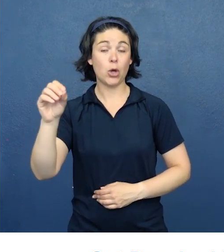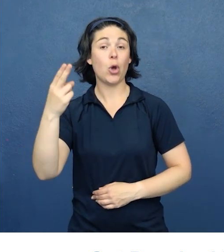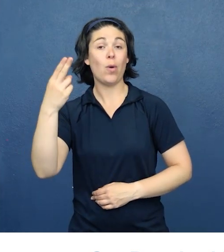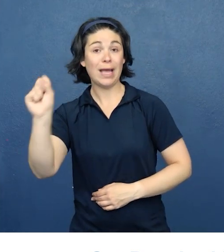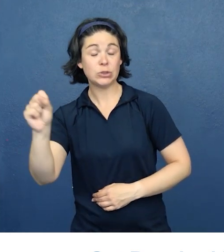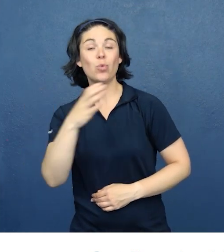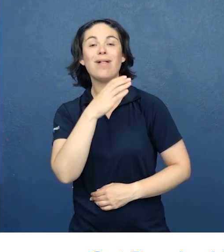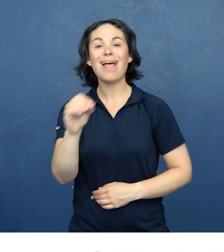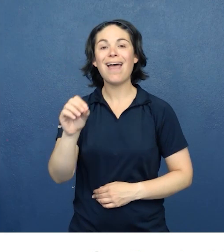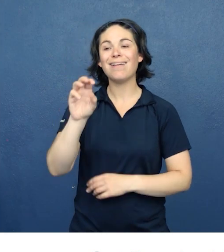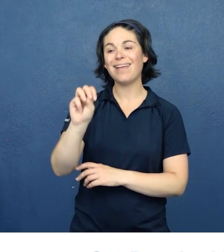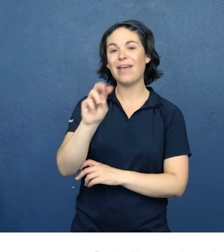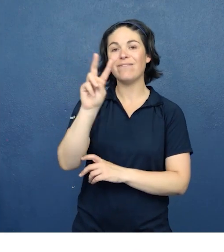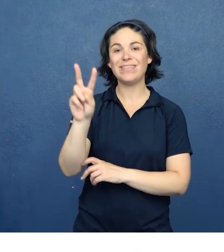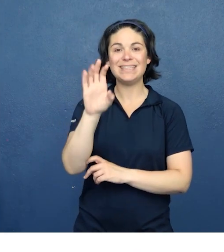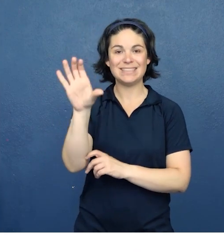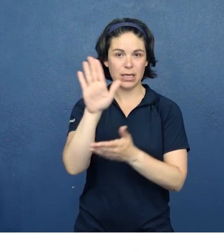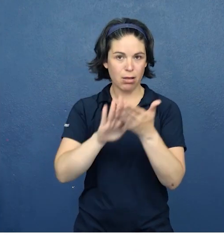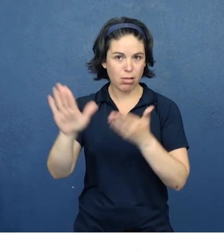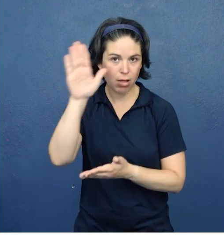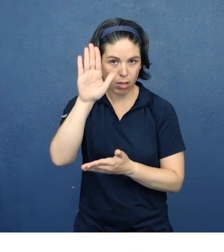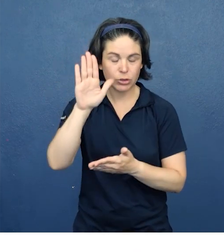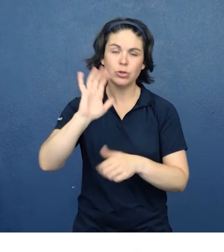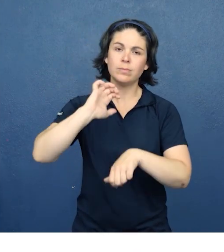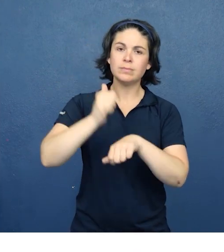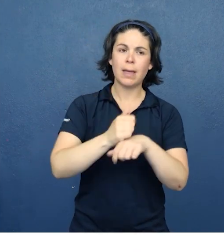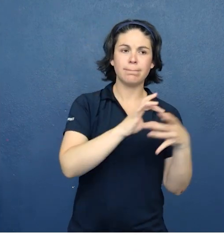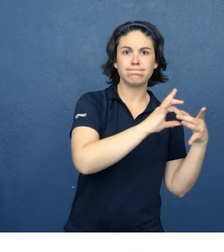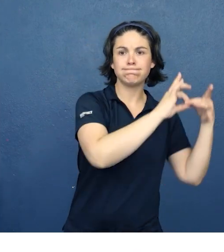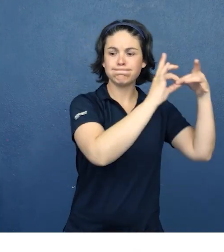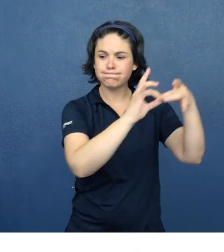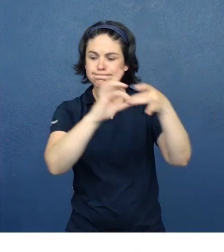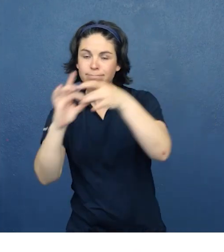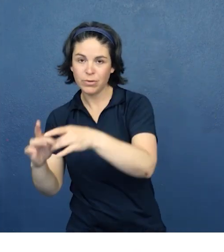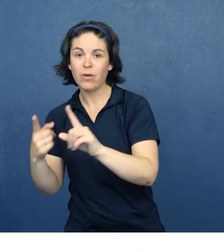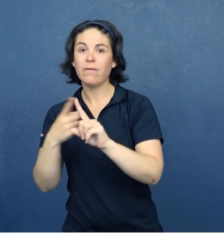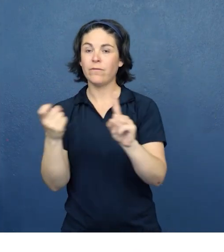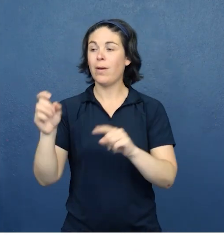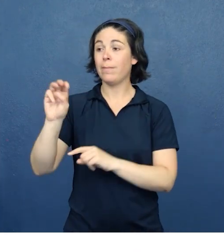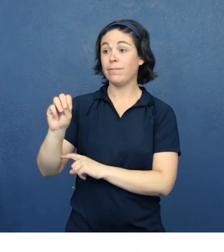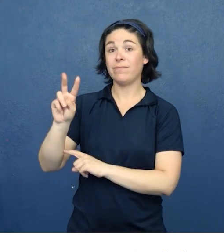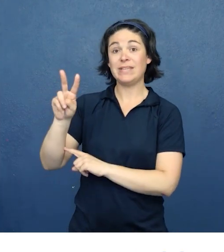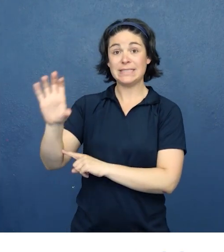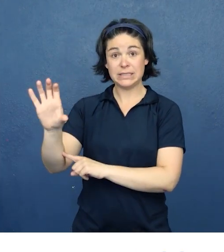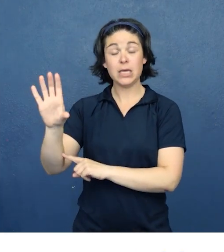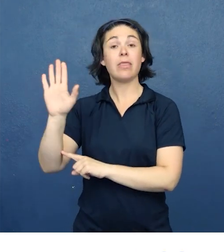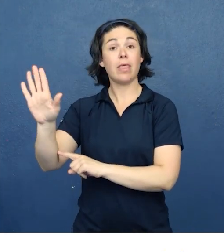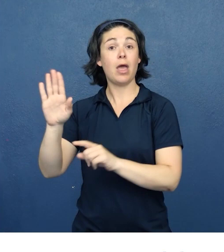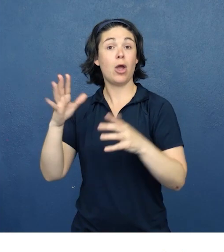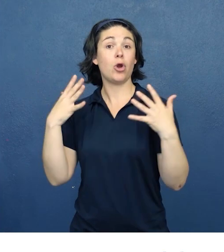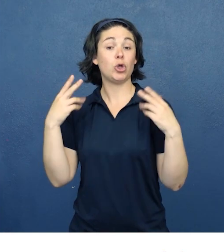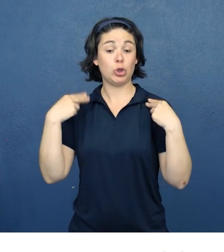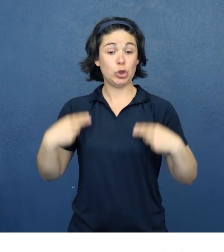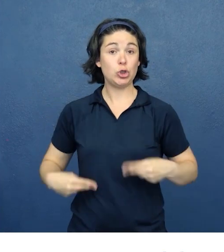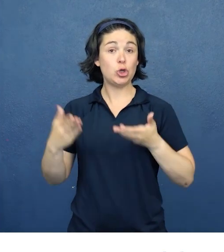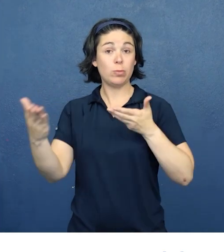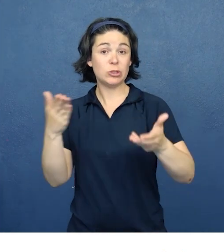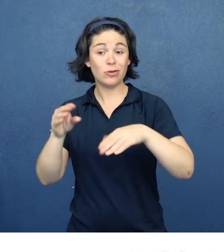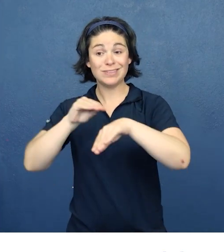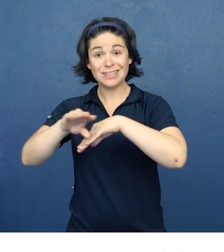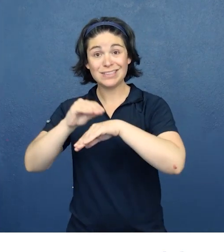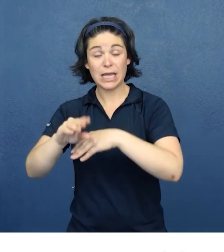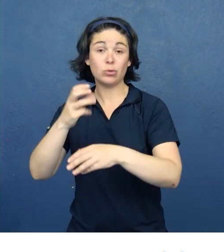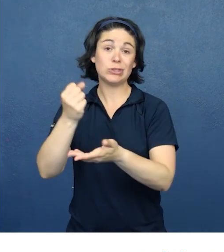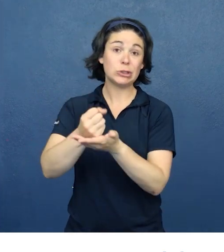College, MVC, that aims to build a pipeline between MVC's human services, social work, and counseling